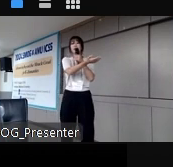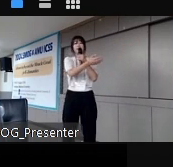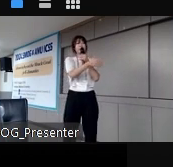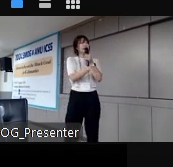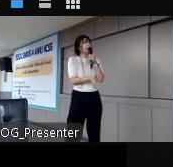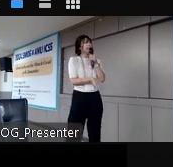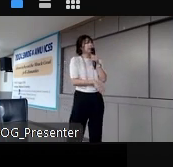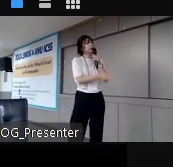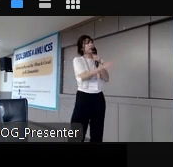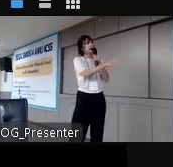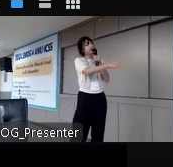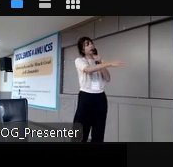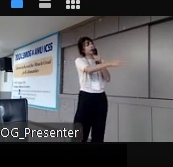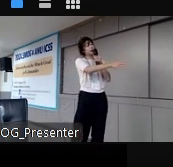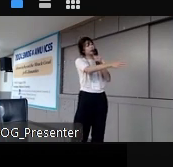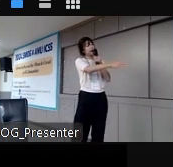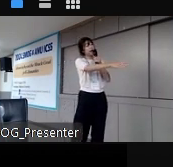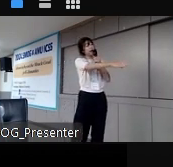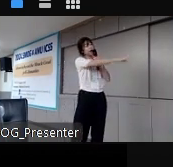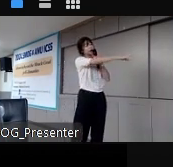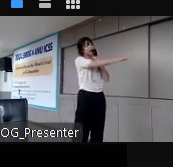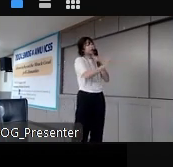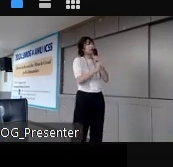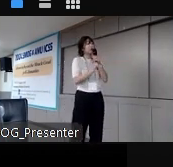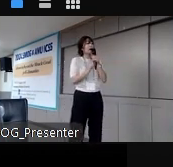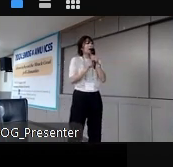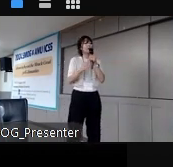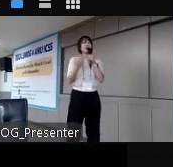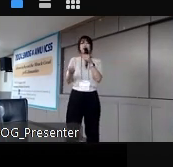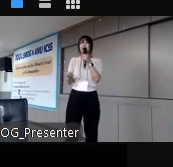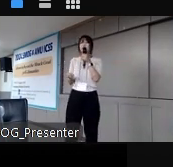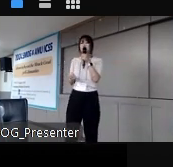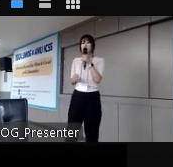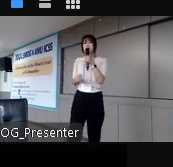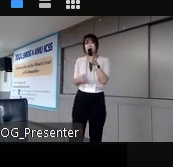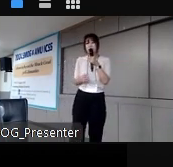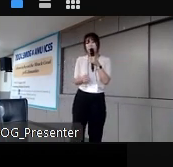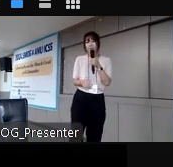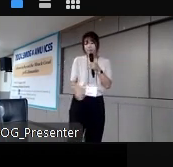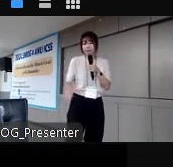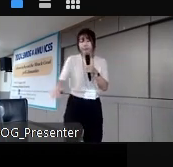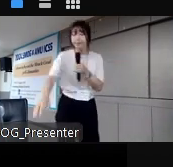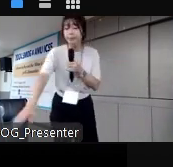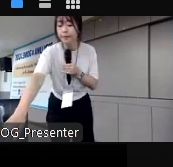lexical operator. So that would be one way of answering why demonstratives would be special.